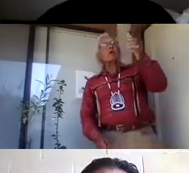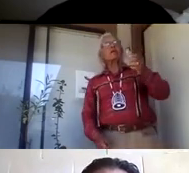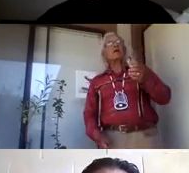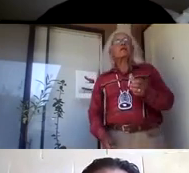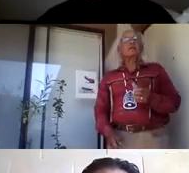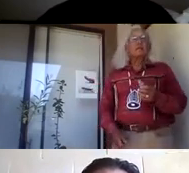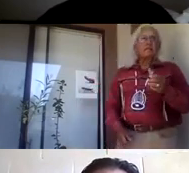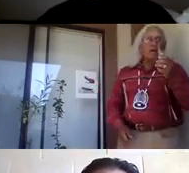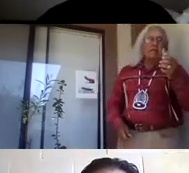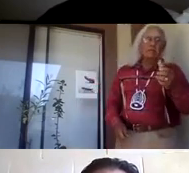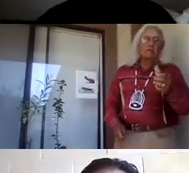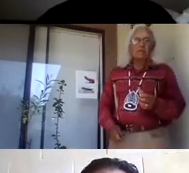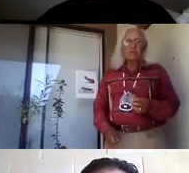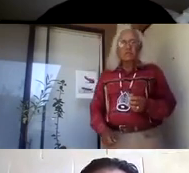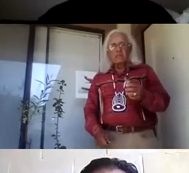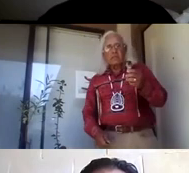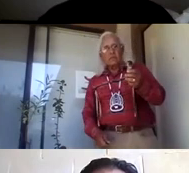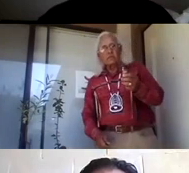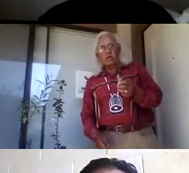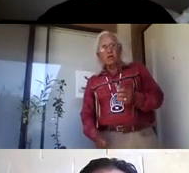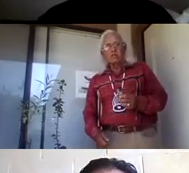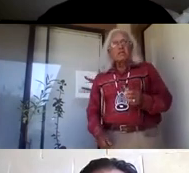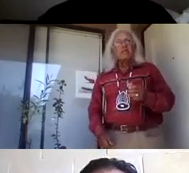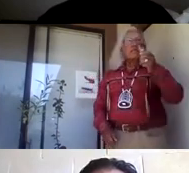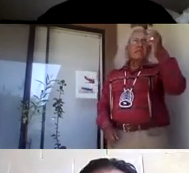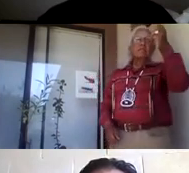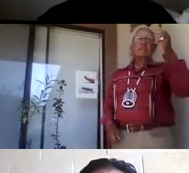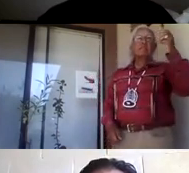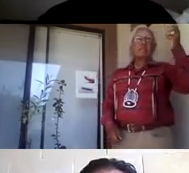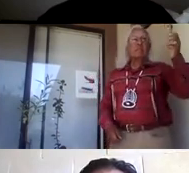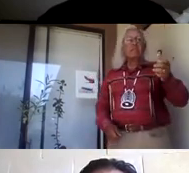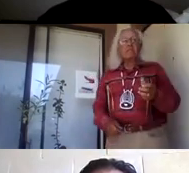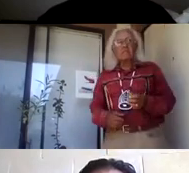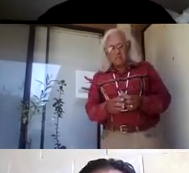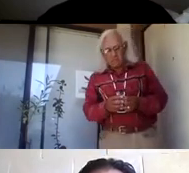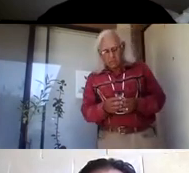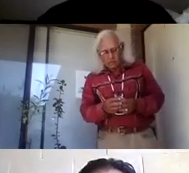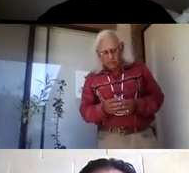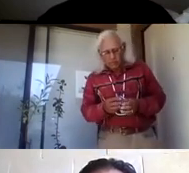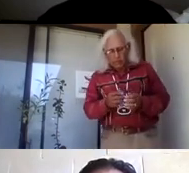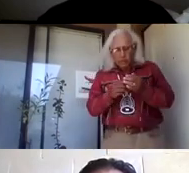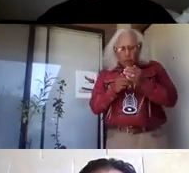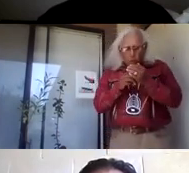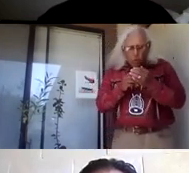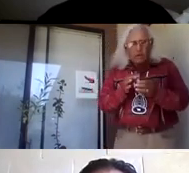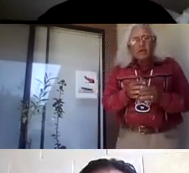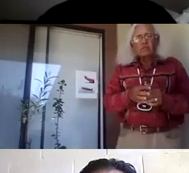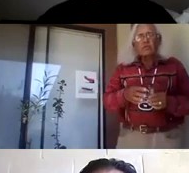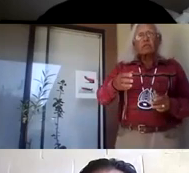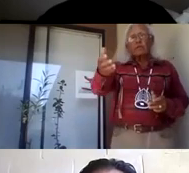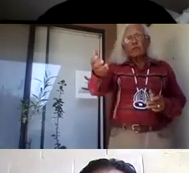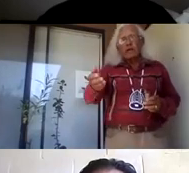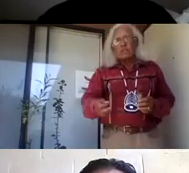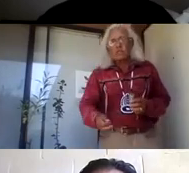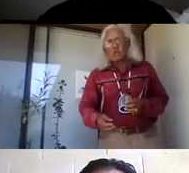Isa shwala, isa kantush, kiyushka al, kiyantikish, kiyantikish, kiyantikish. So